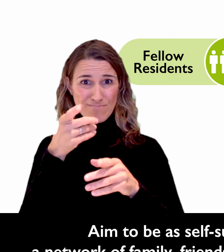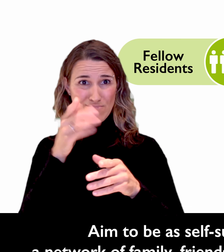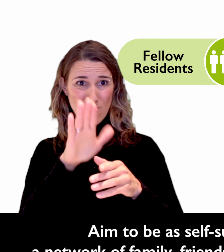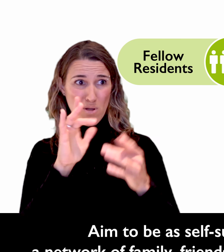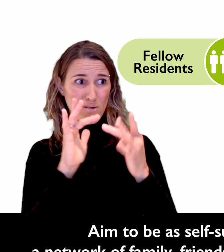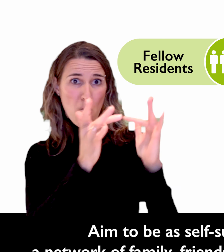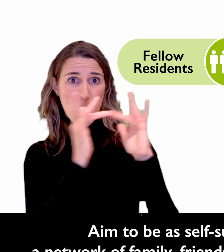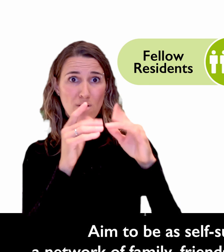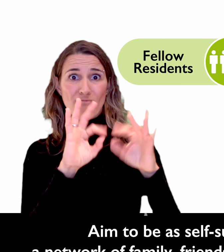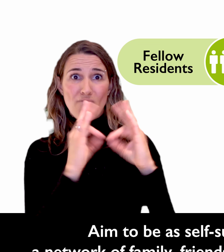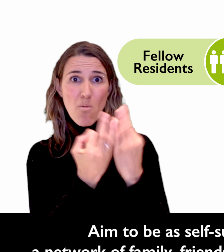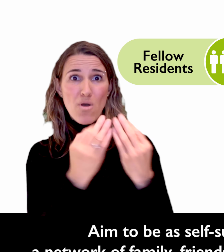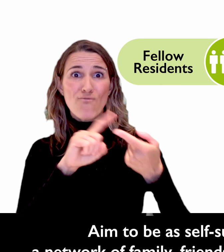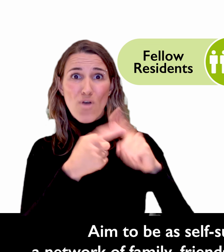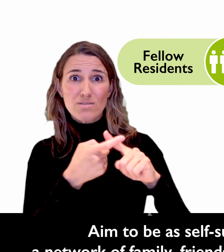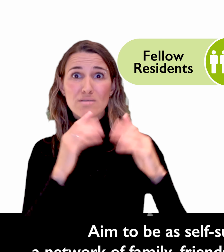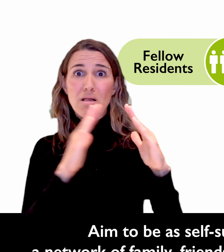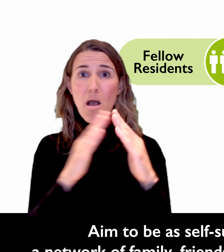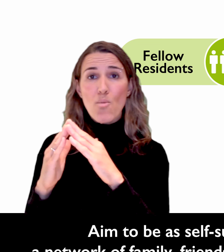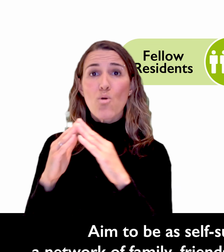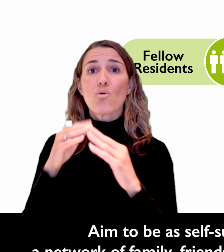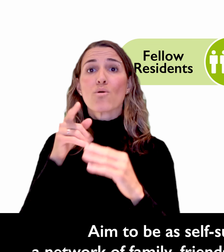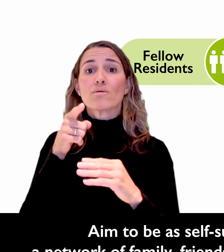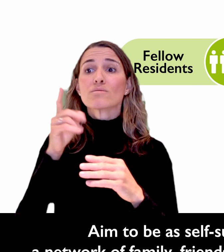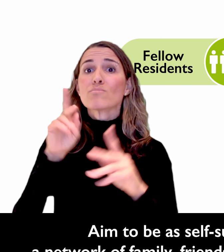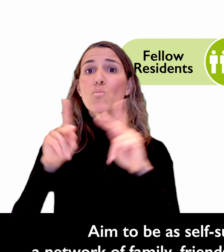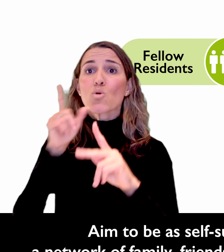you're okay and where you're going to relocate.